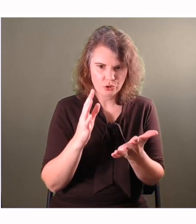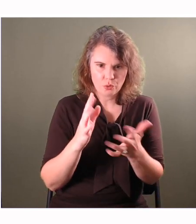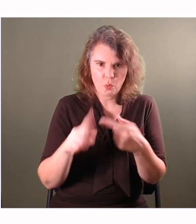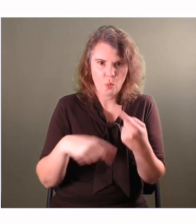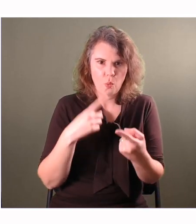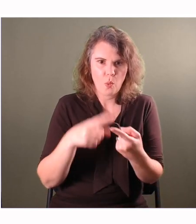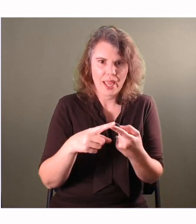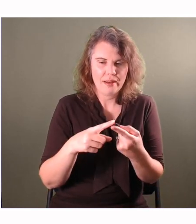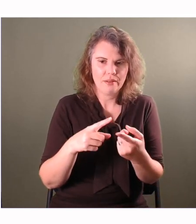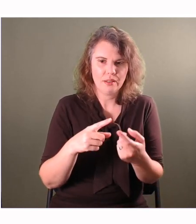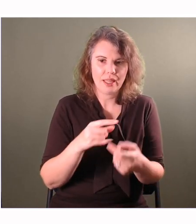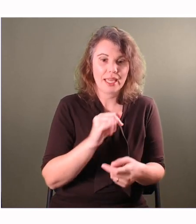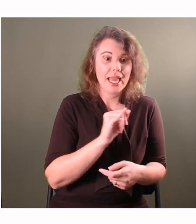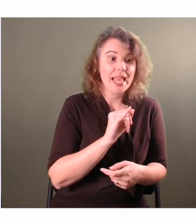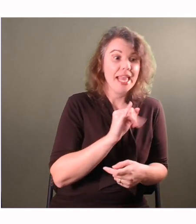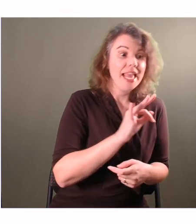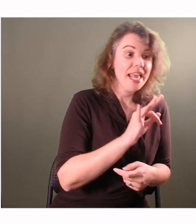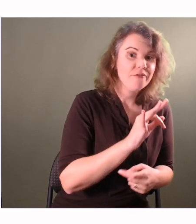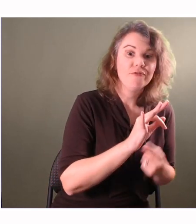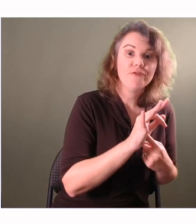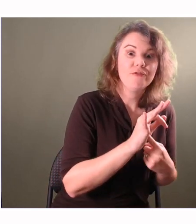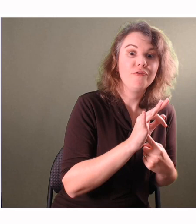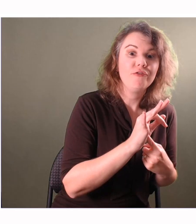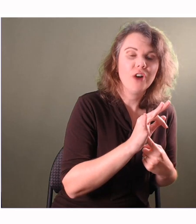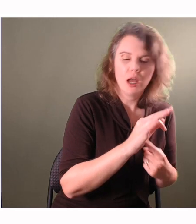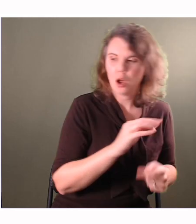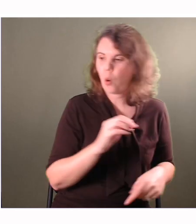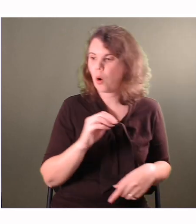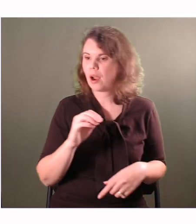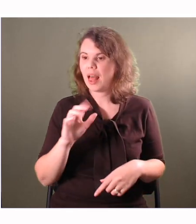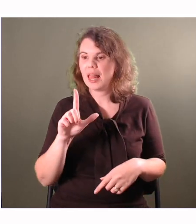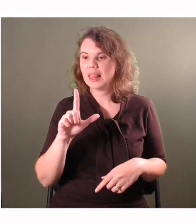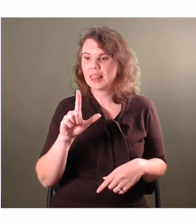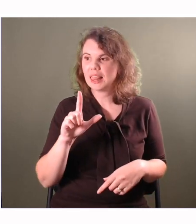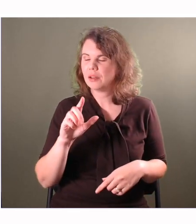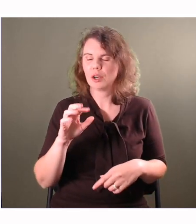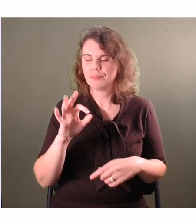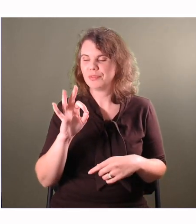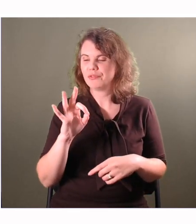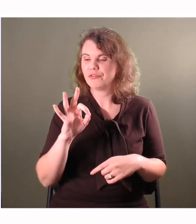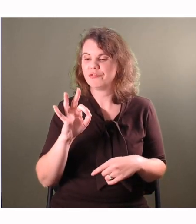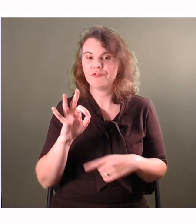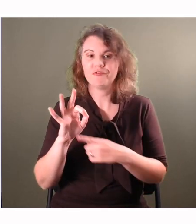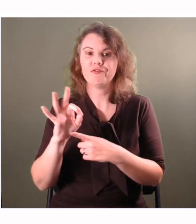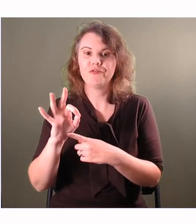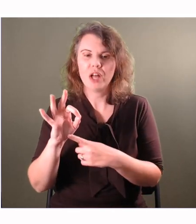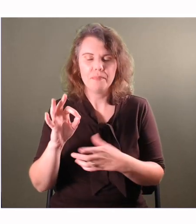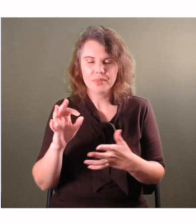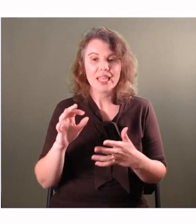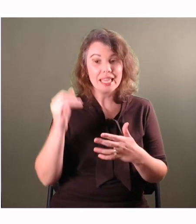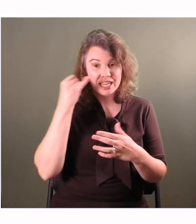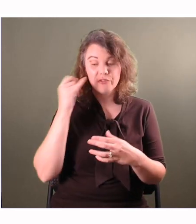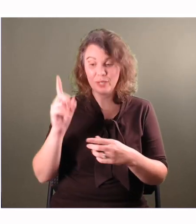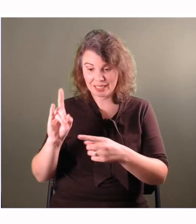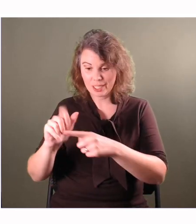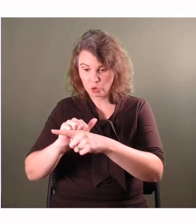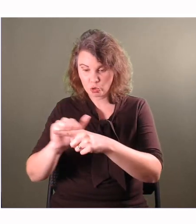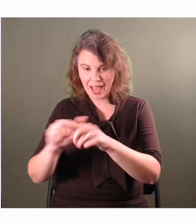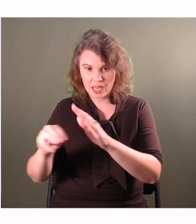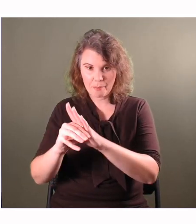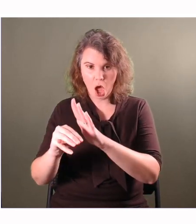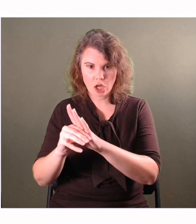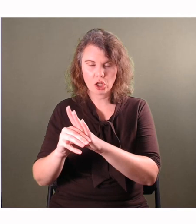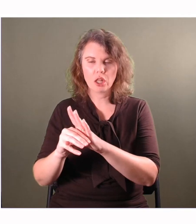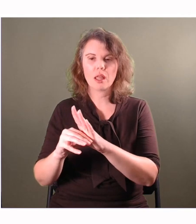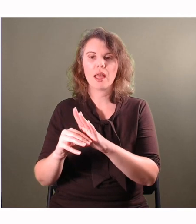F in the context of I doesn't tell you that it's an onset. So if you actually were to train a model, and we did train a model like